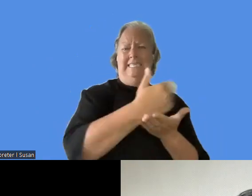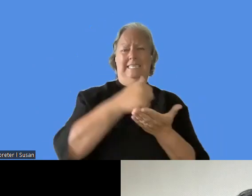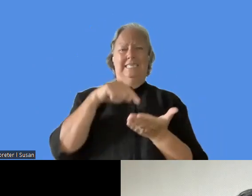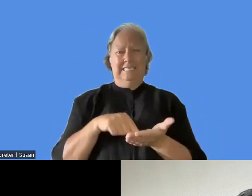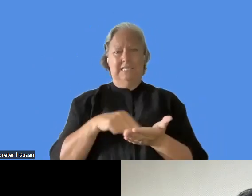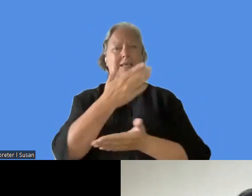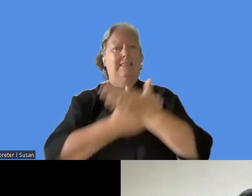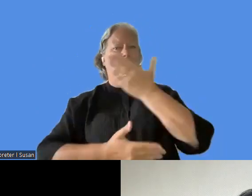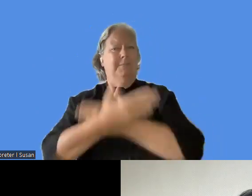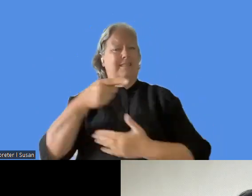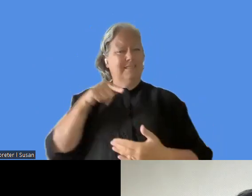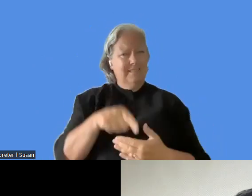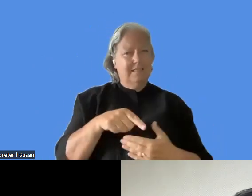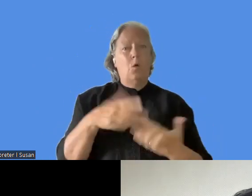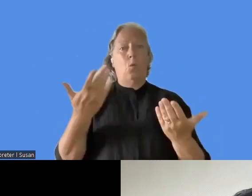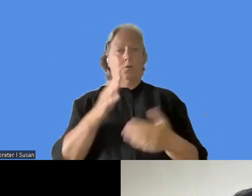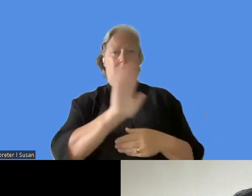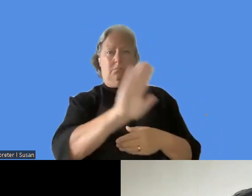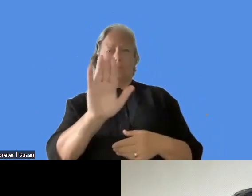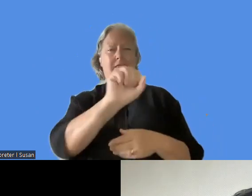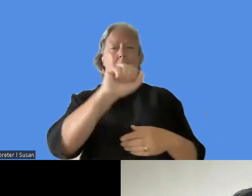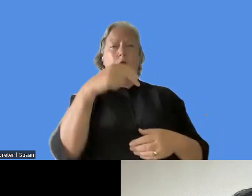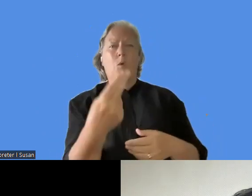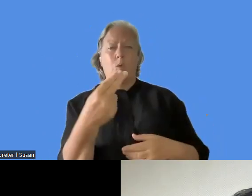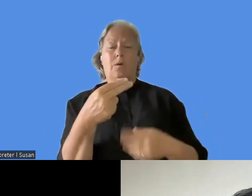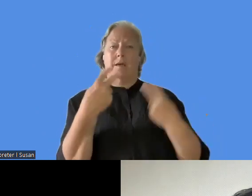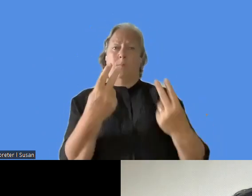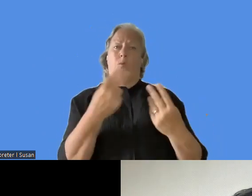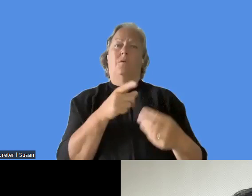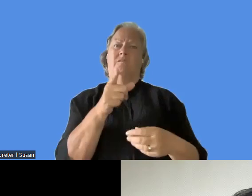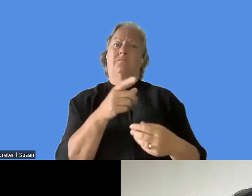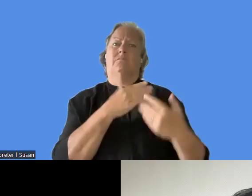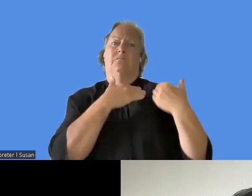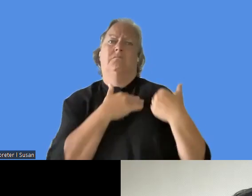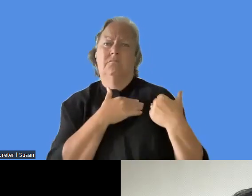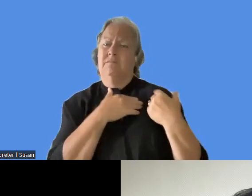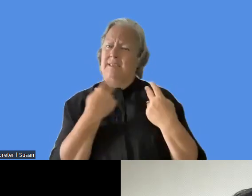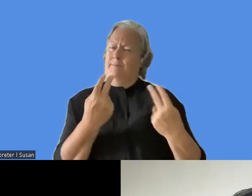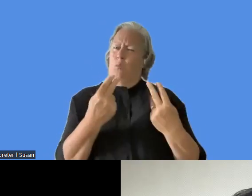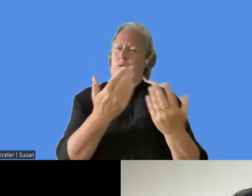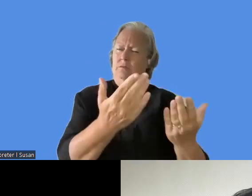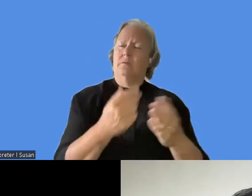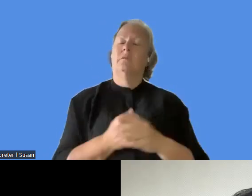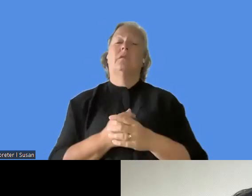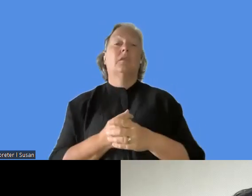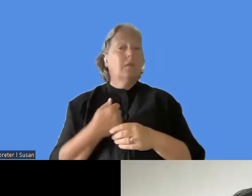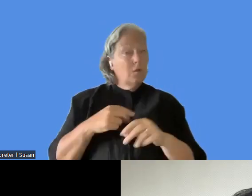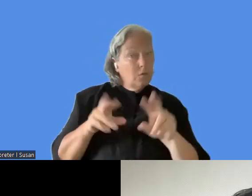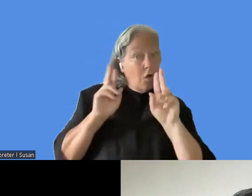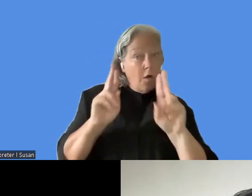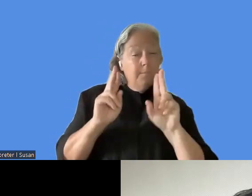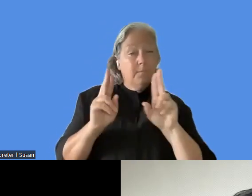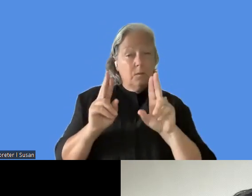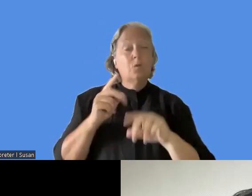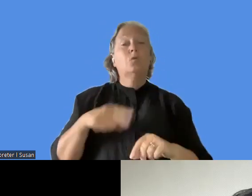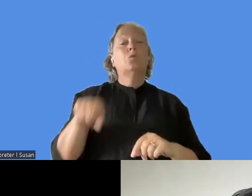play and we should play in this agenda. We really hope that once you walk away from